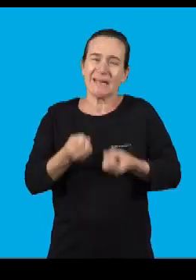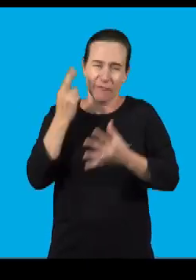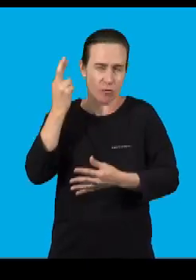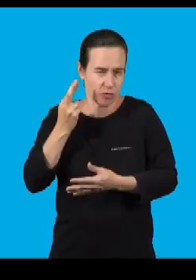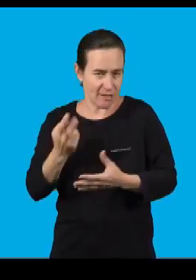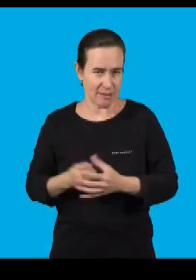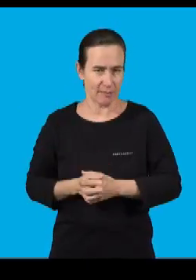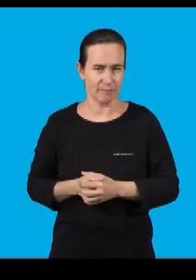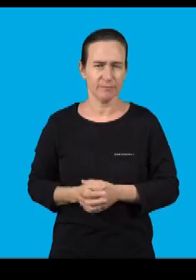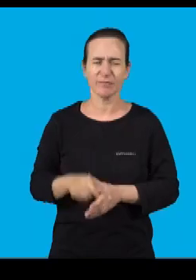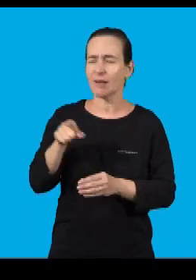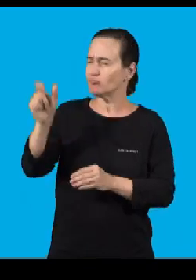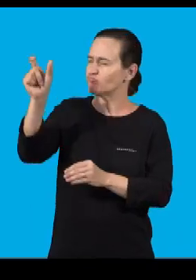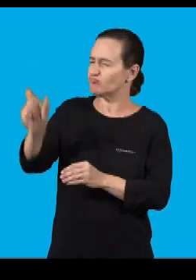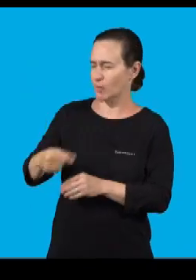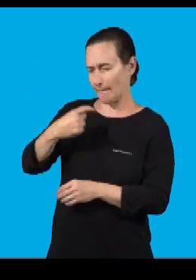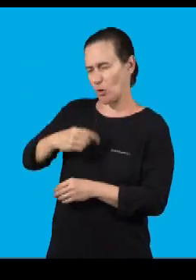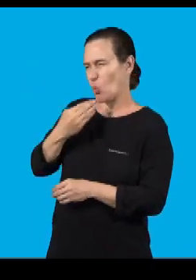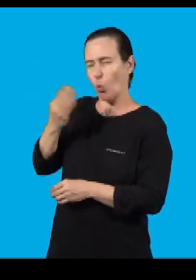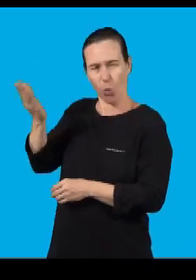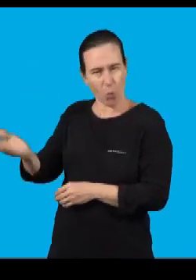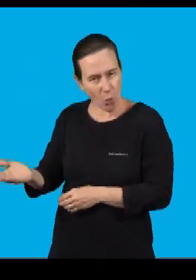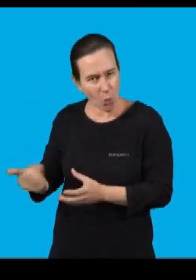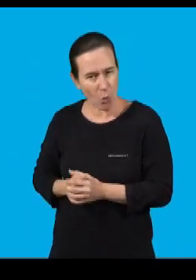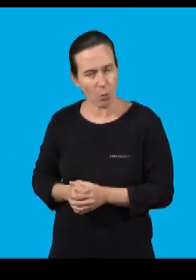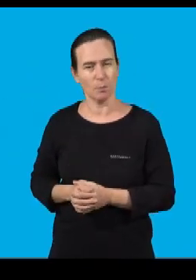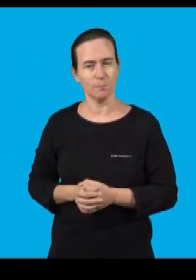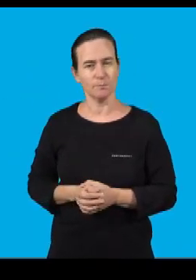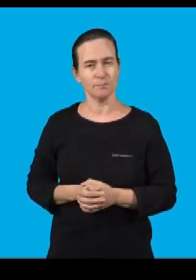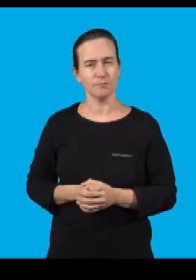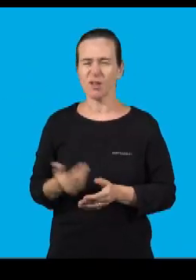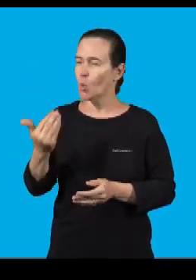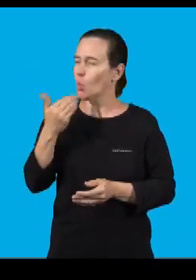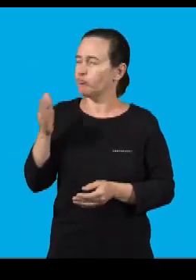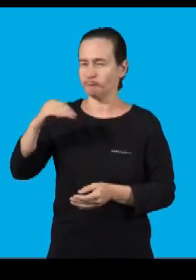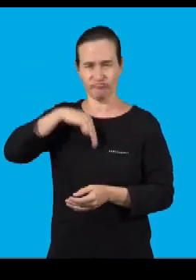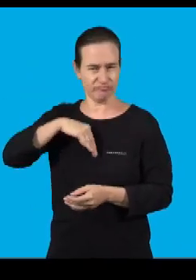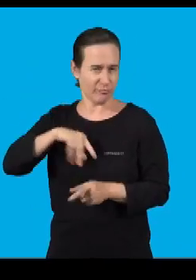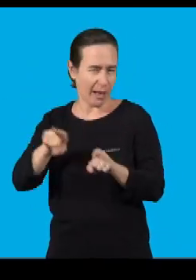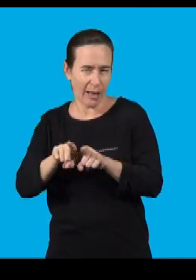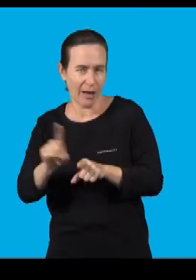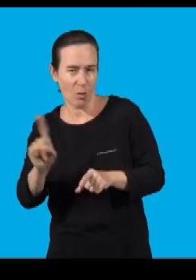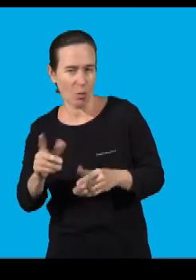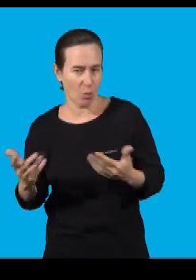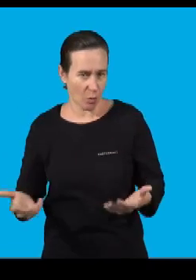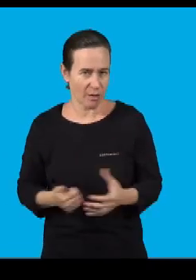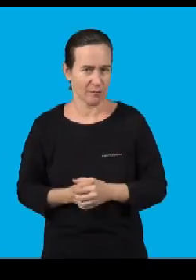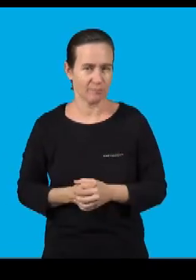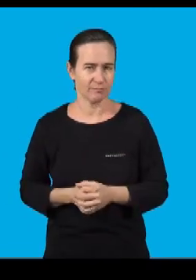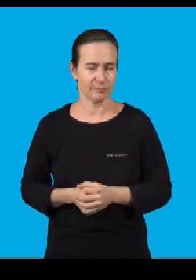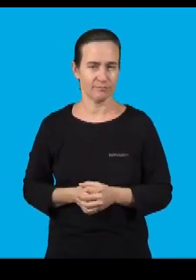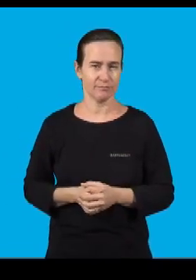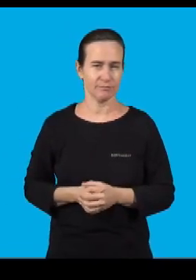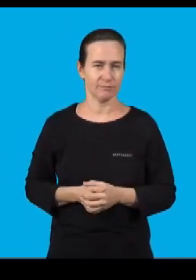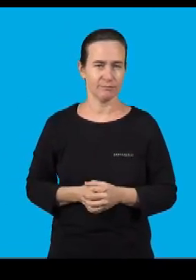something about Gertrude, what kind of person she is, all right? Remember her character, who she is, how she carries